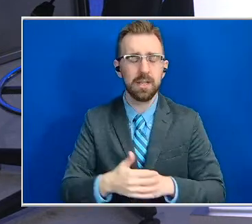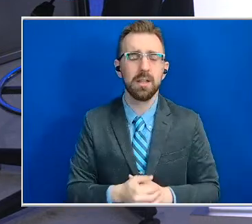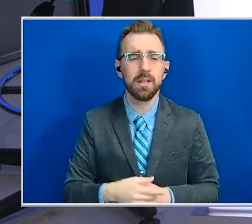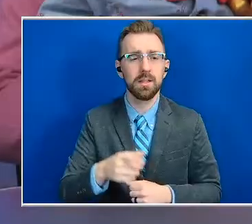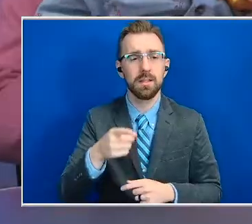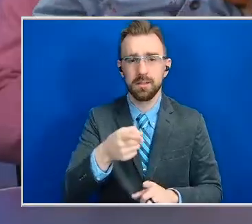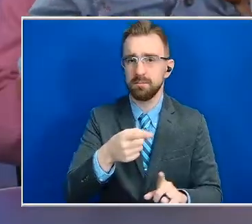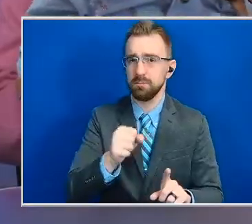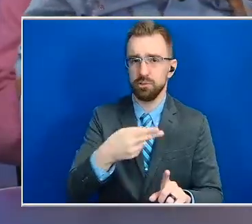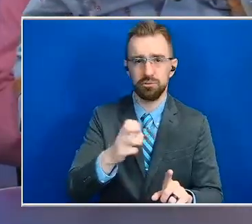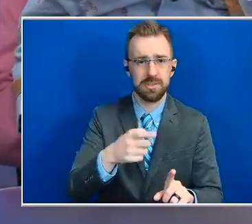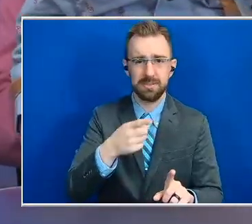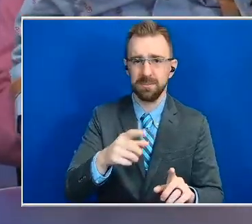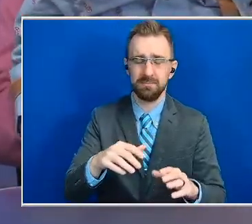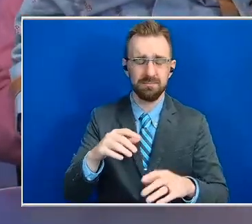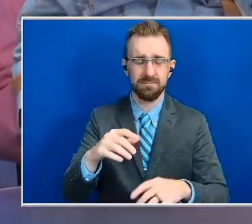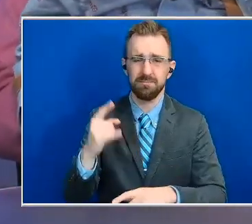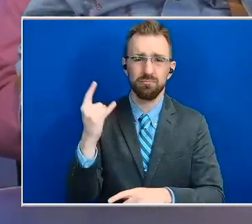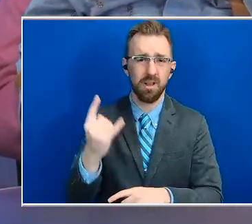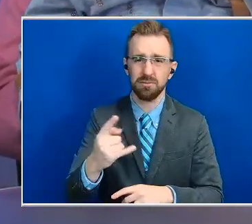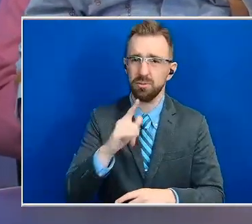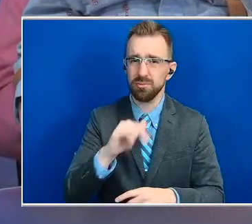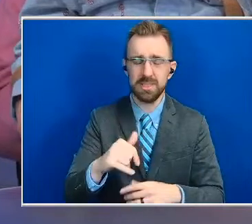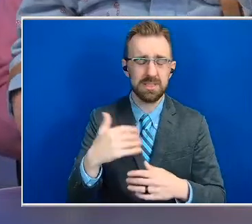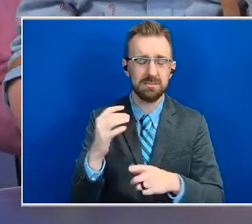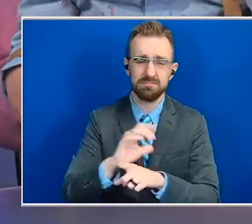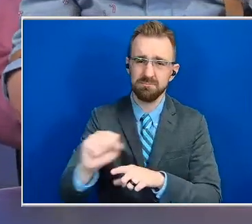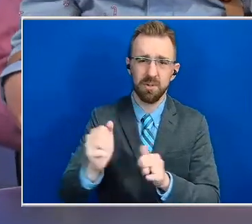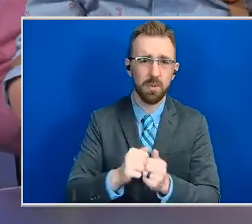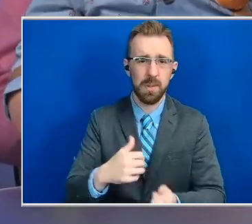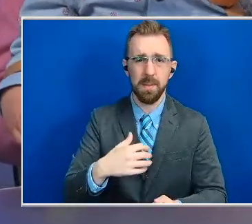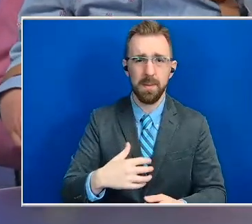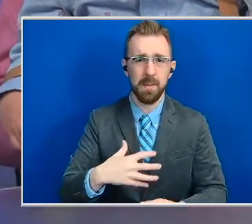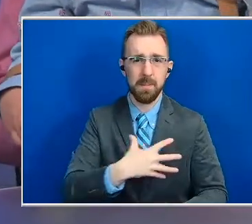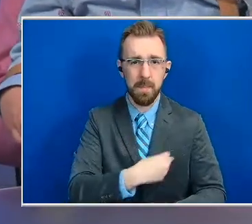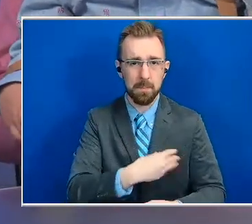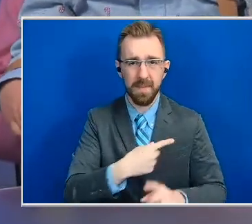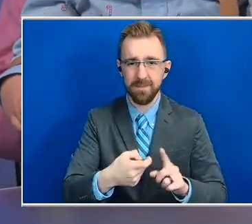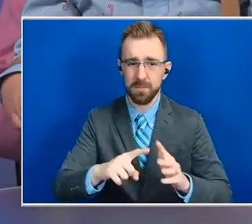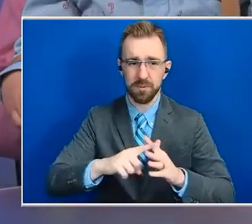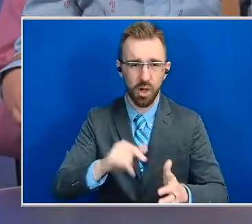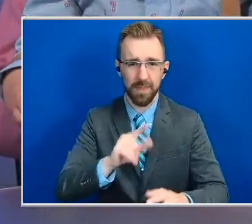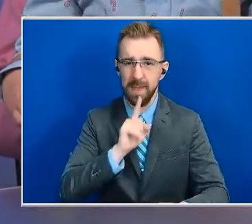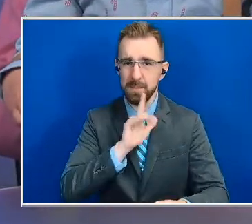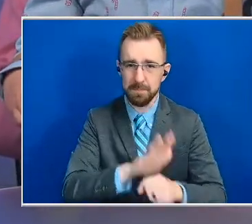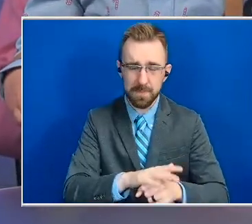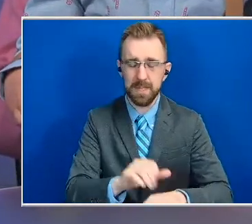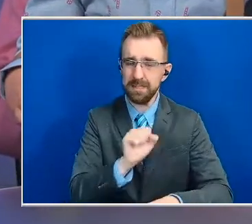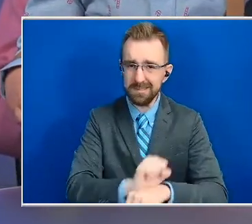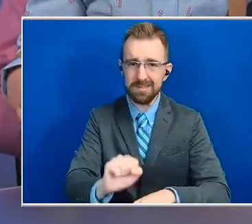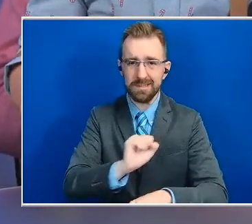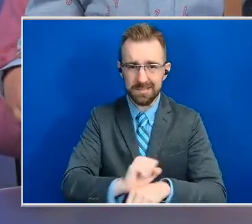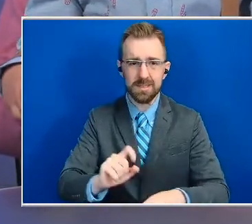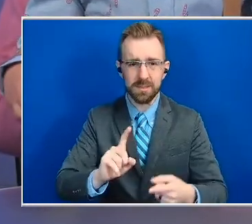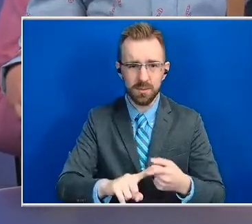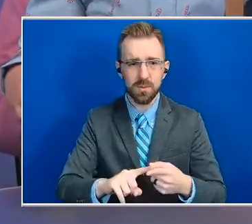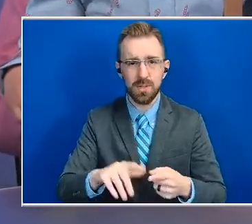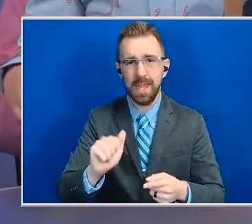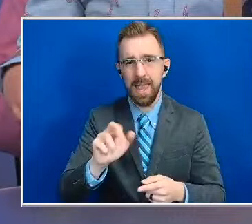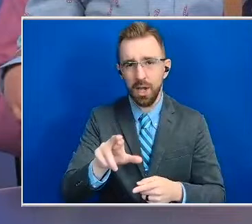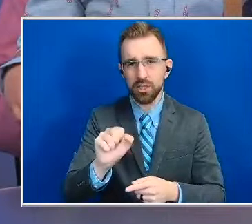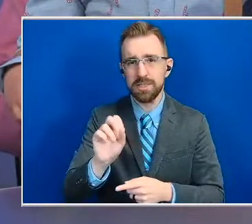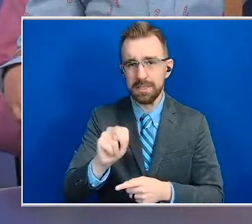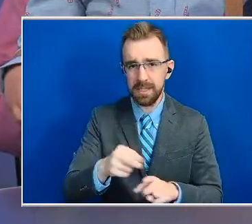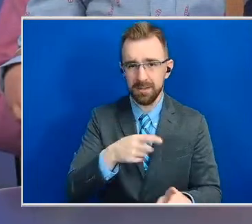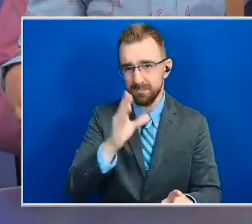absolute rock star with pumping from the very start. That commitment to Anderson and to other